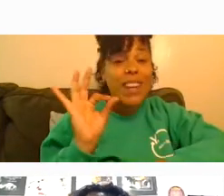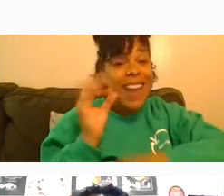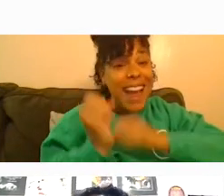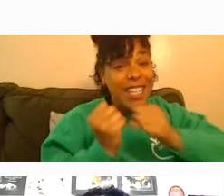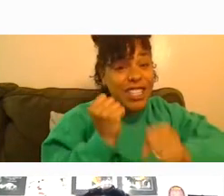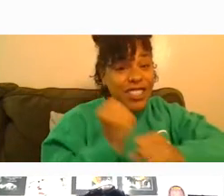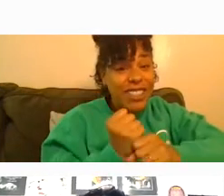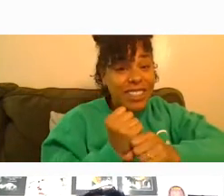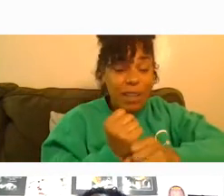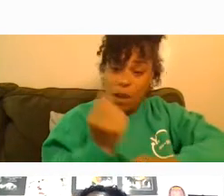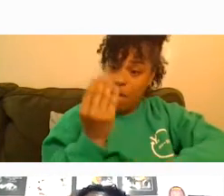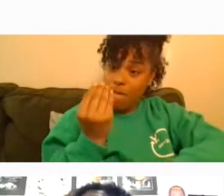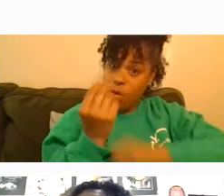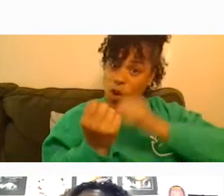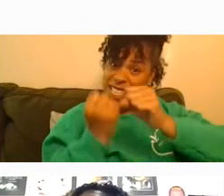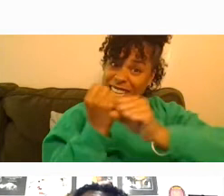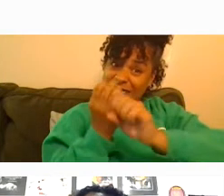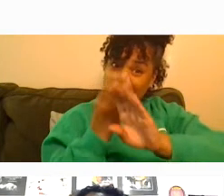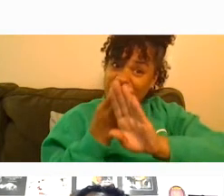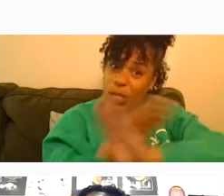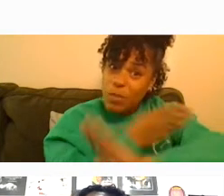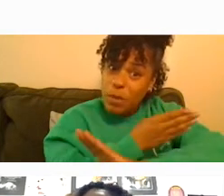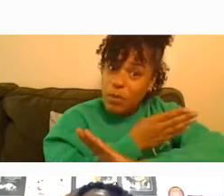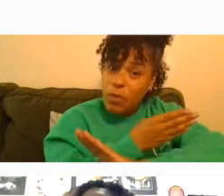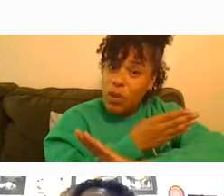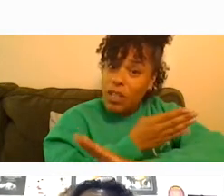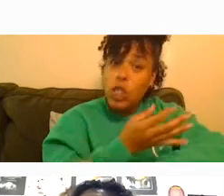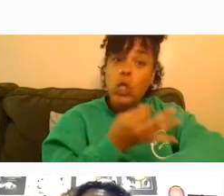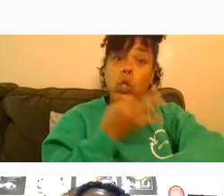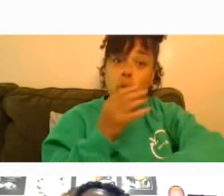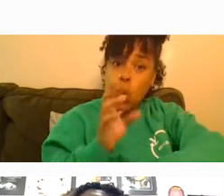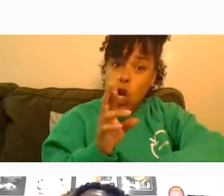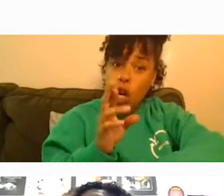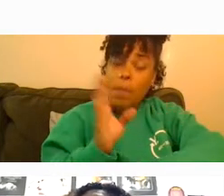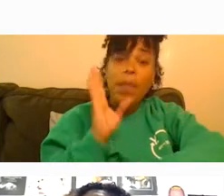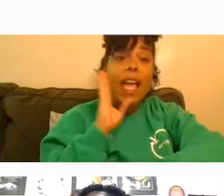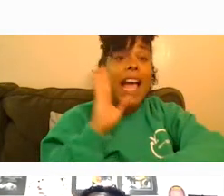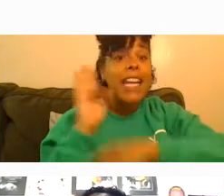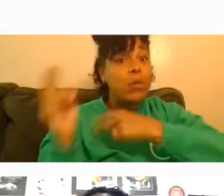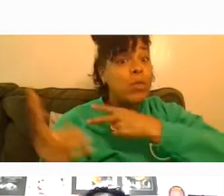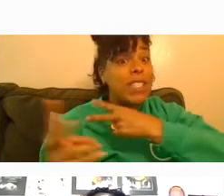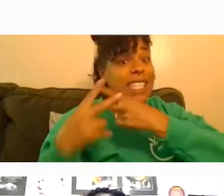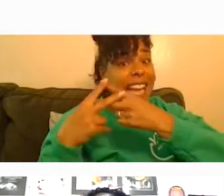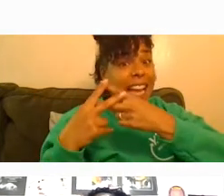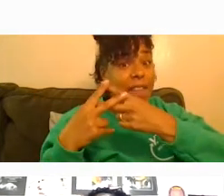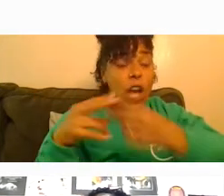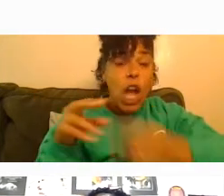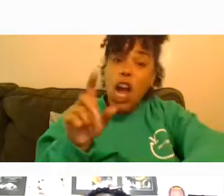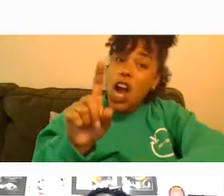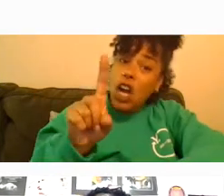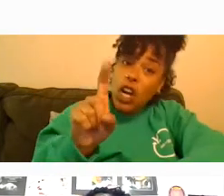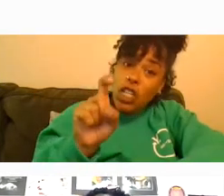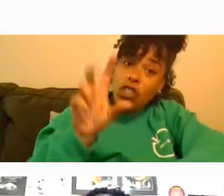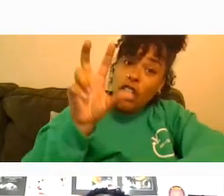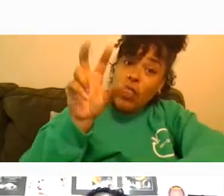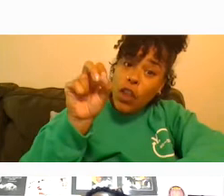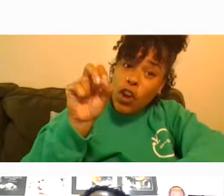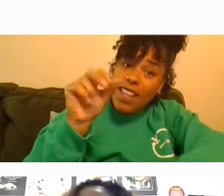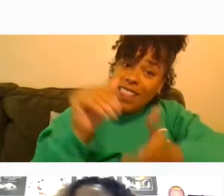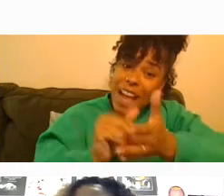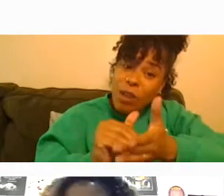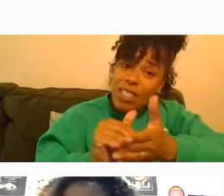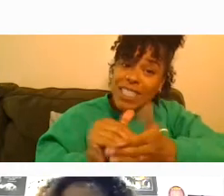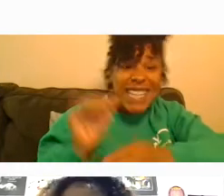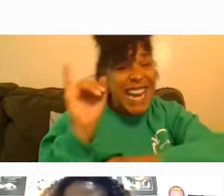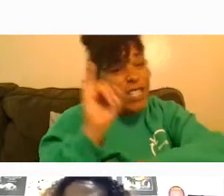years sooner. 14 years sooner, and would save you 130 in interest. And